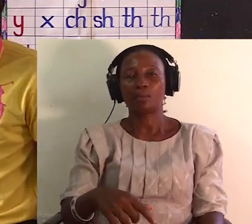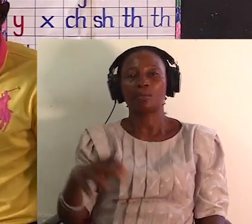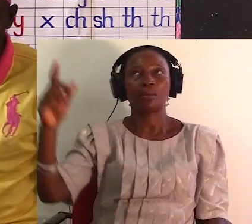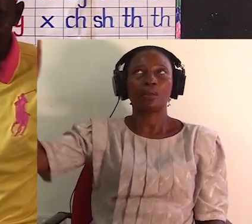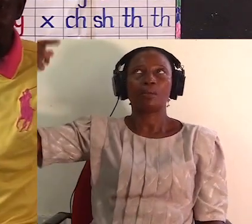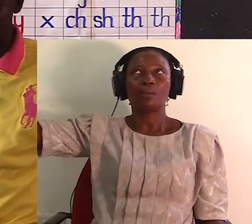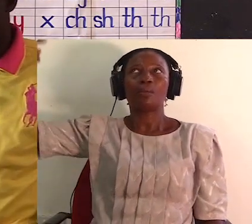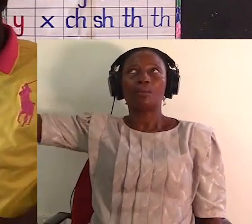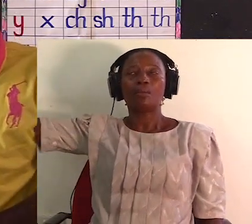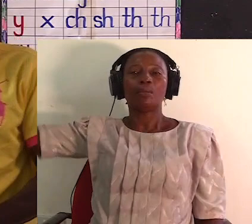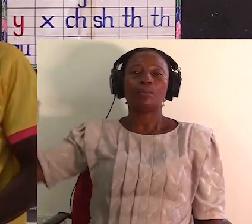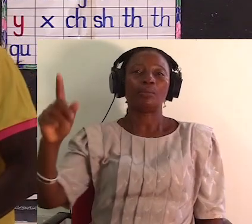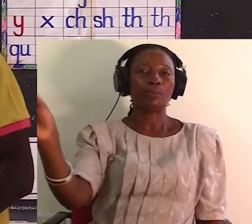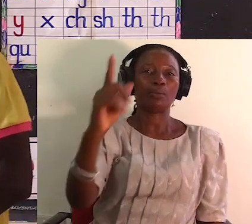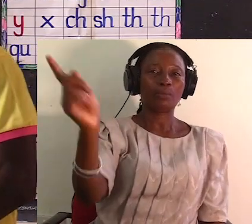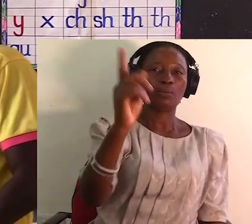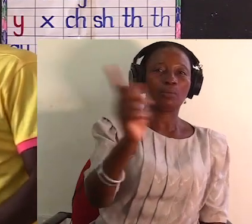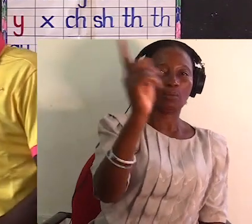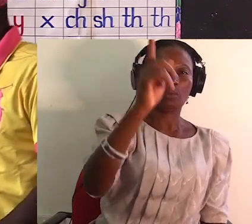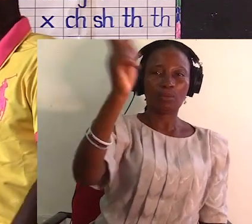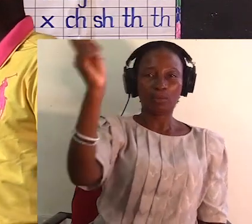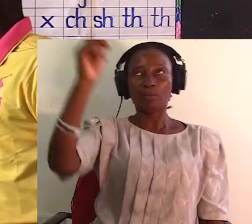in fan.